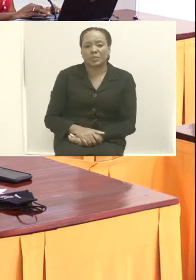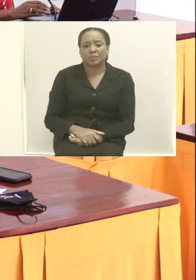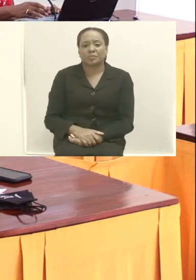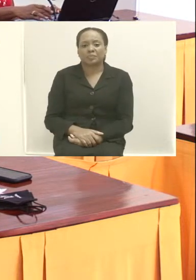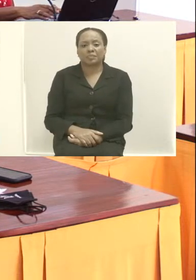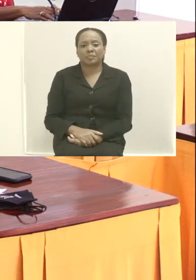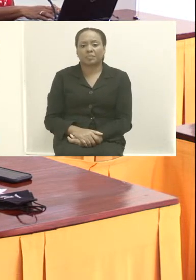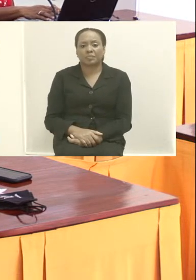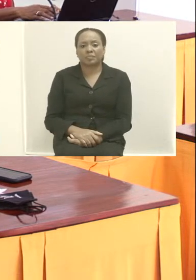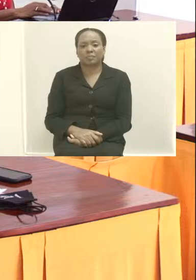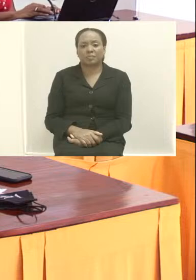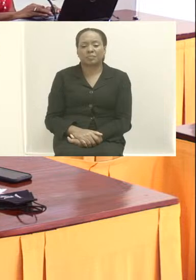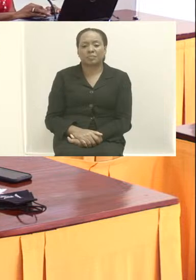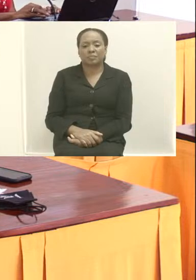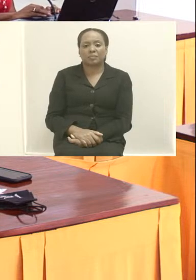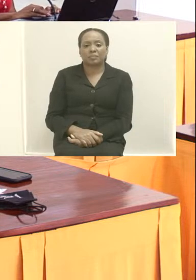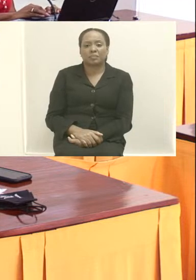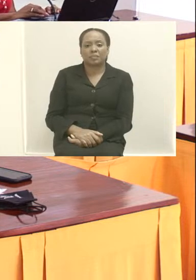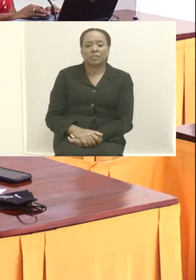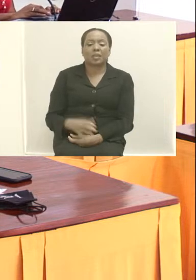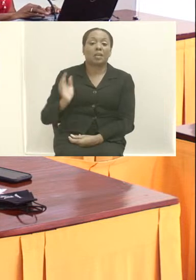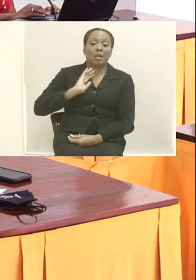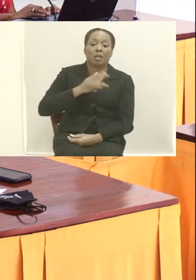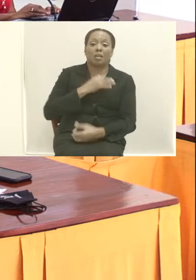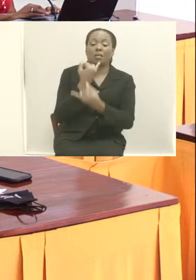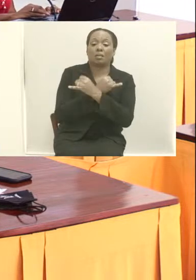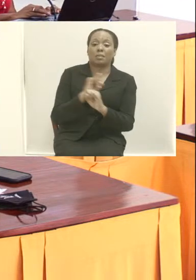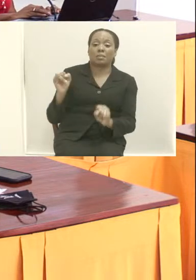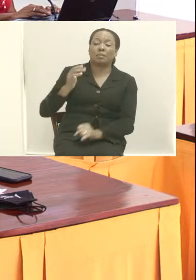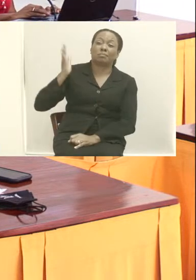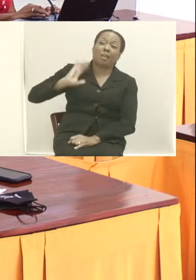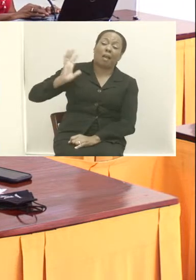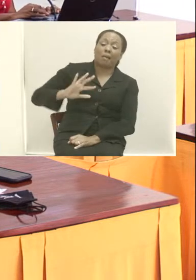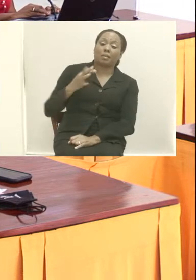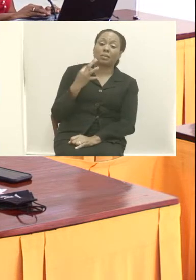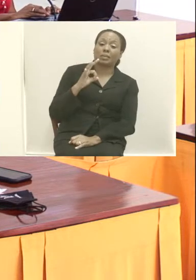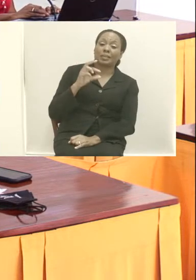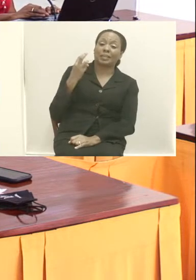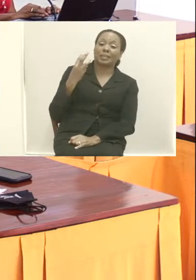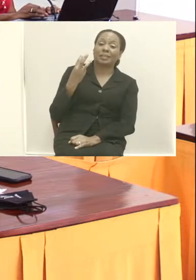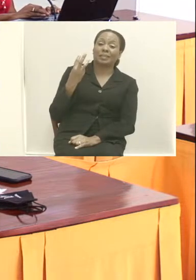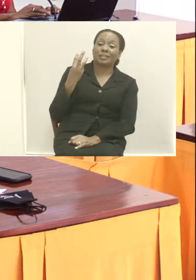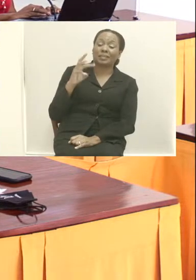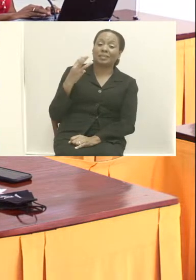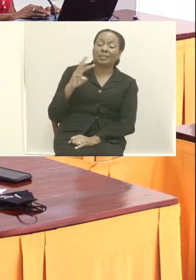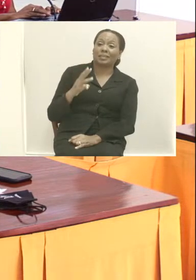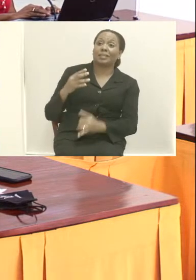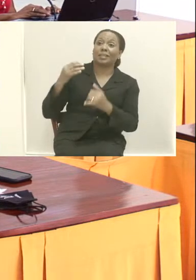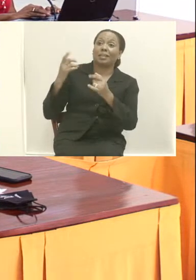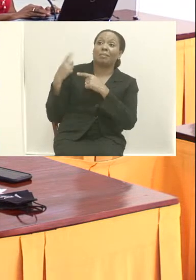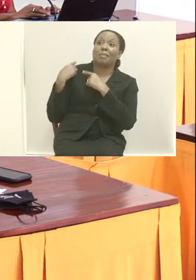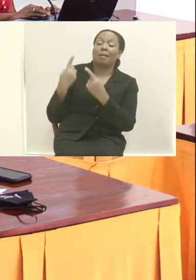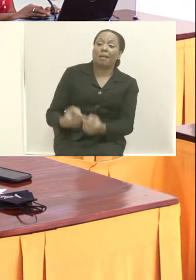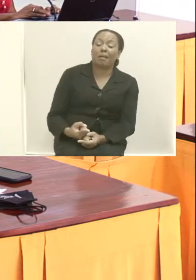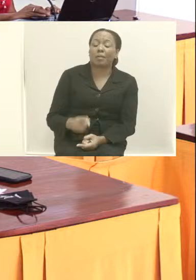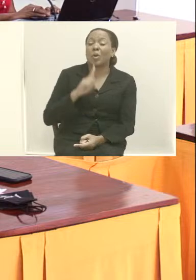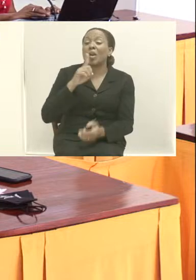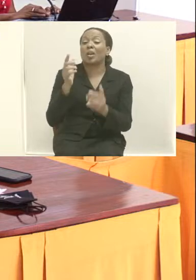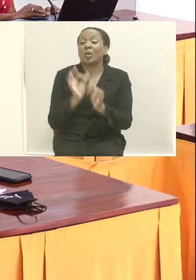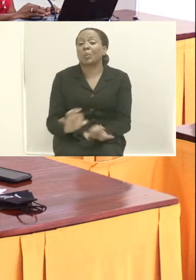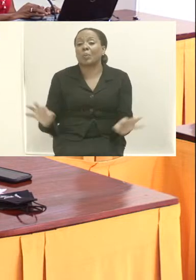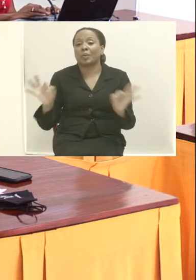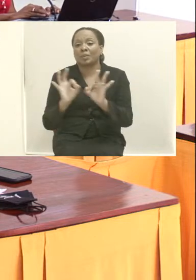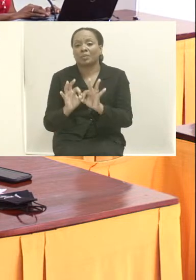certainly since our independence in 1966. To achieve this, ma'am, there are a number of strategic goals